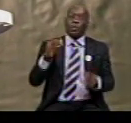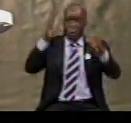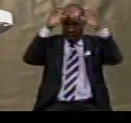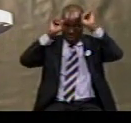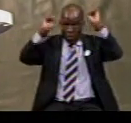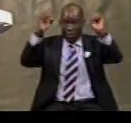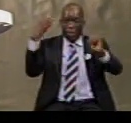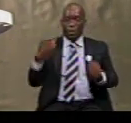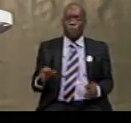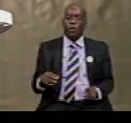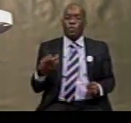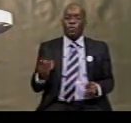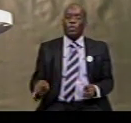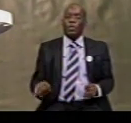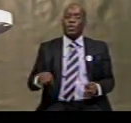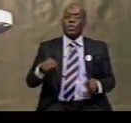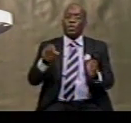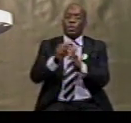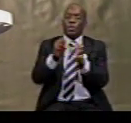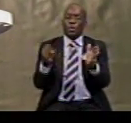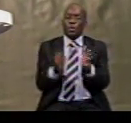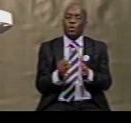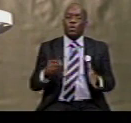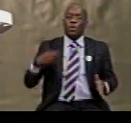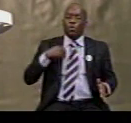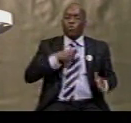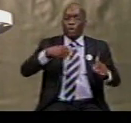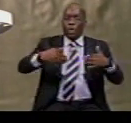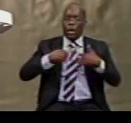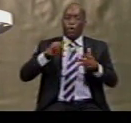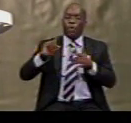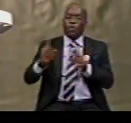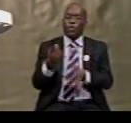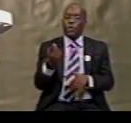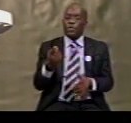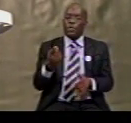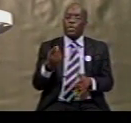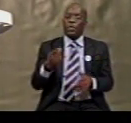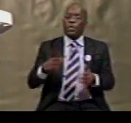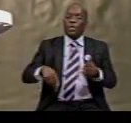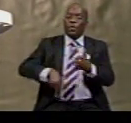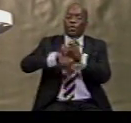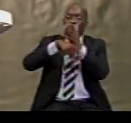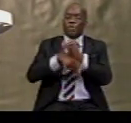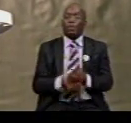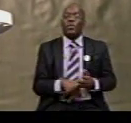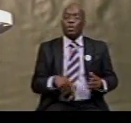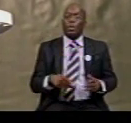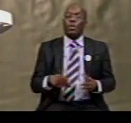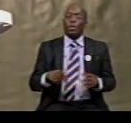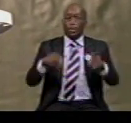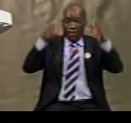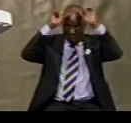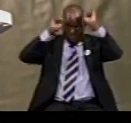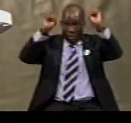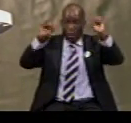Isaku, first vice chairman, Osun State CAN. We also